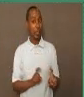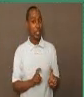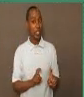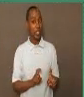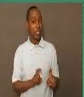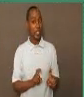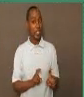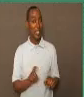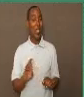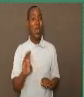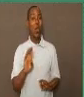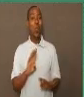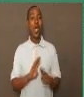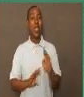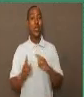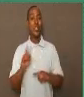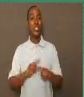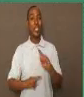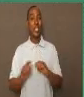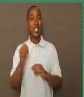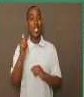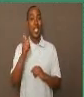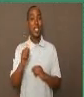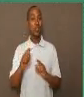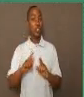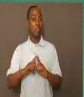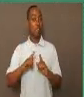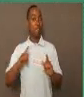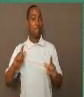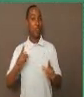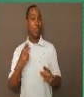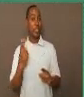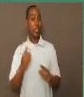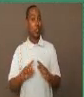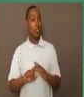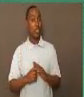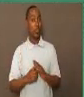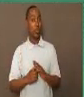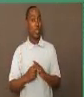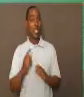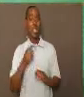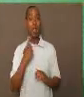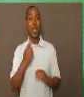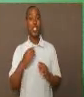incorporating biogenerators on a larger scale, such as in industry.